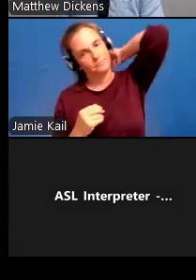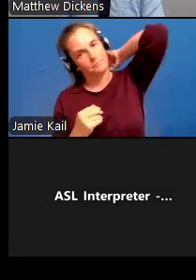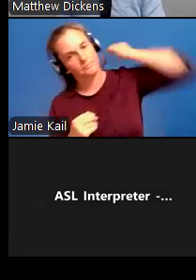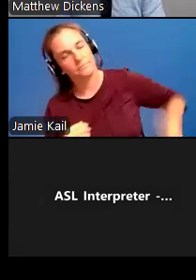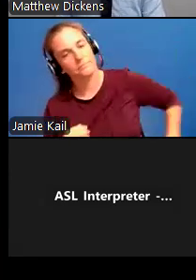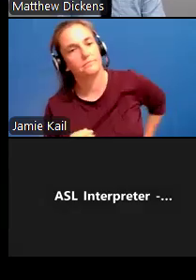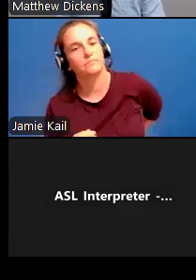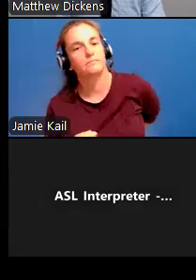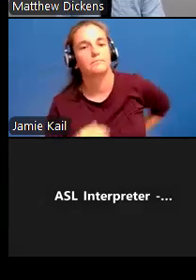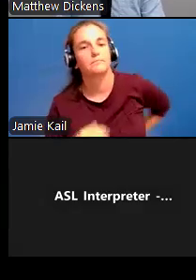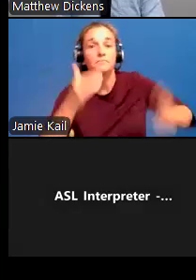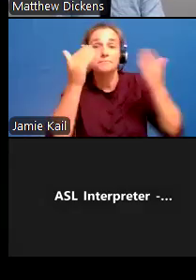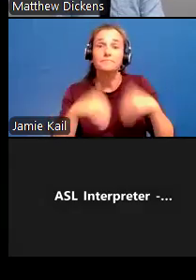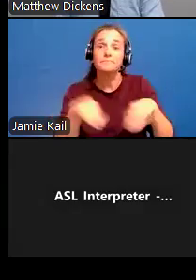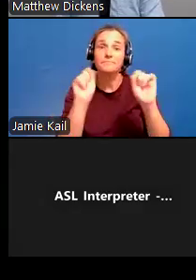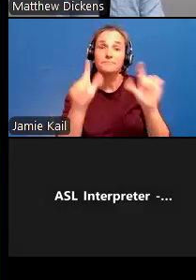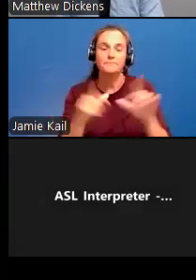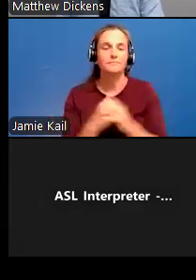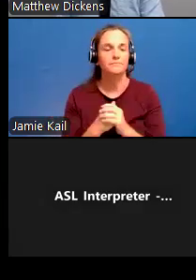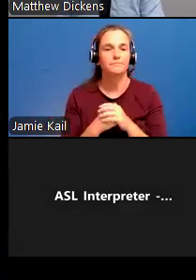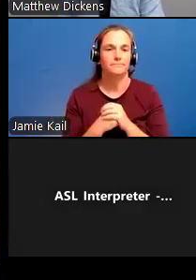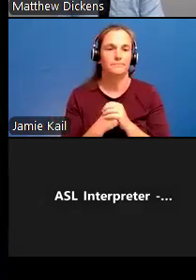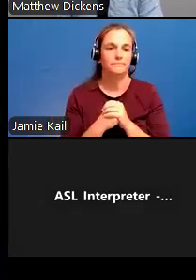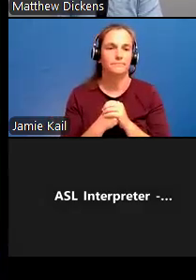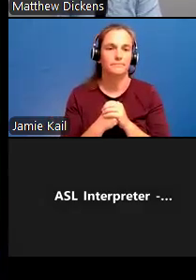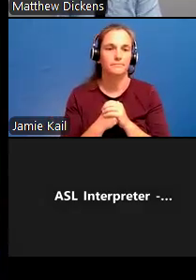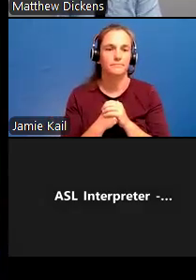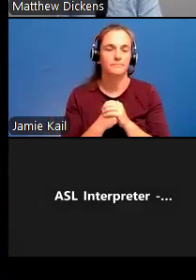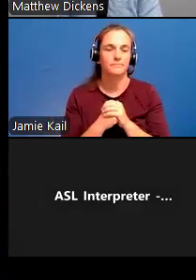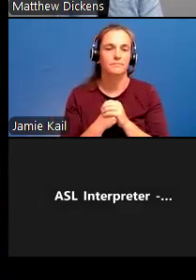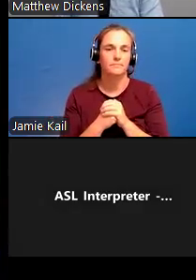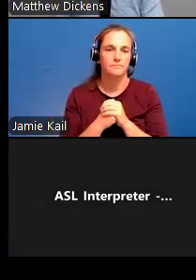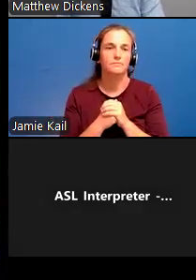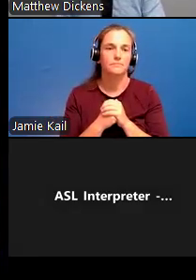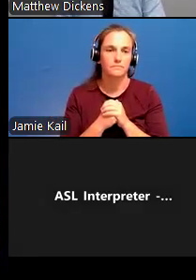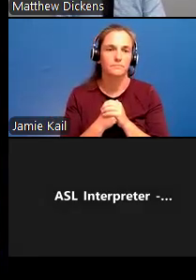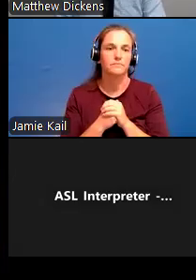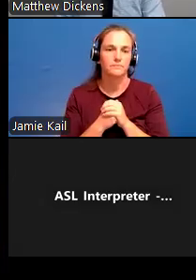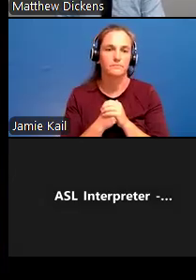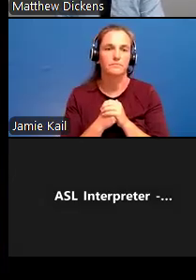Okay, next slide, please.